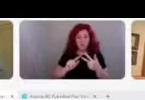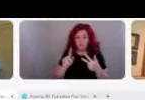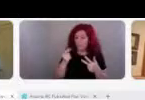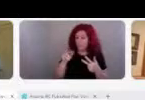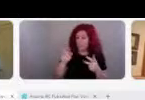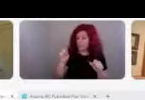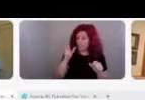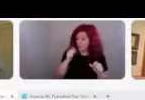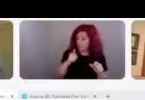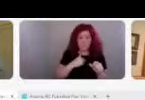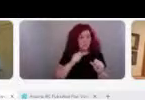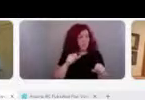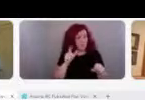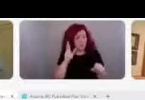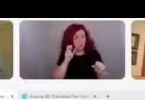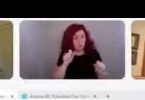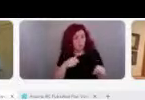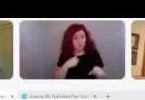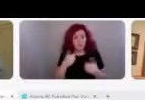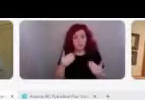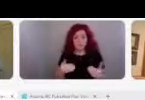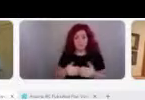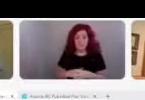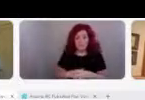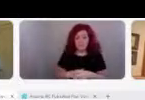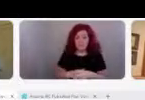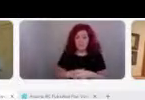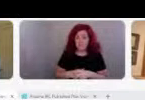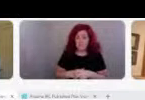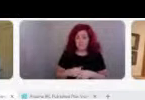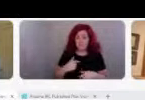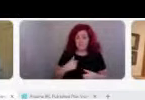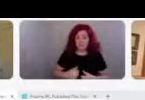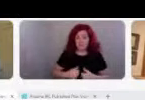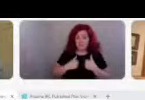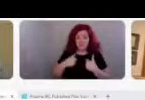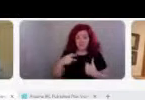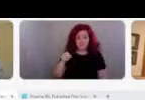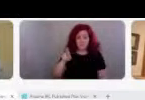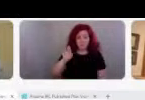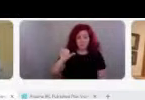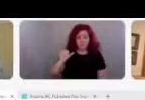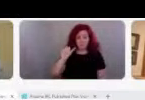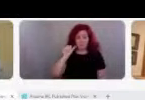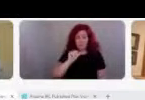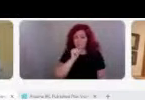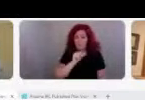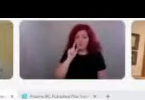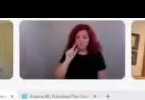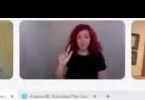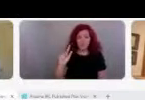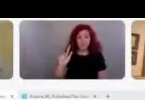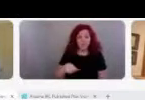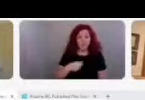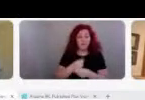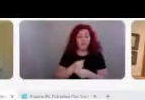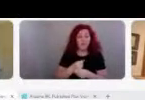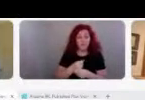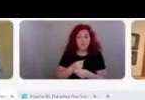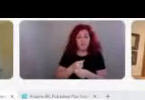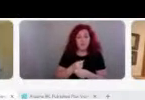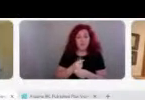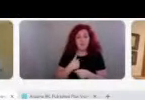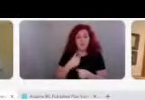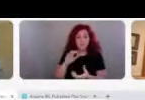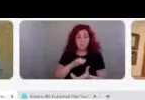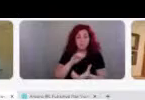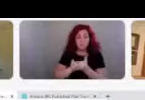can you hear me yes mr gordon i've lived in new york arizona for 23 years i'm